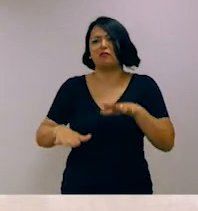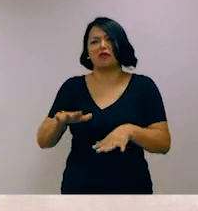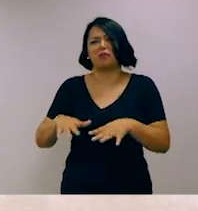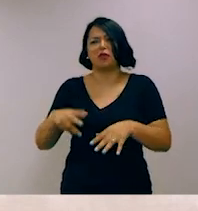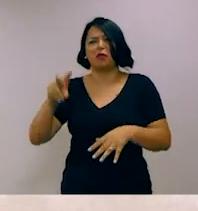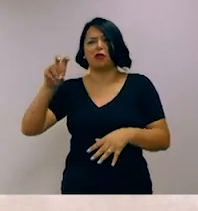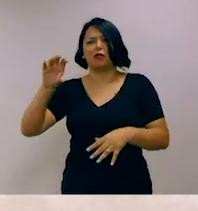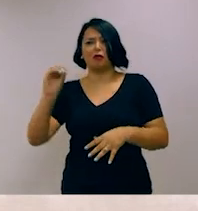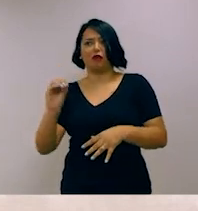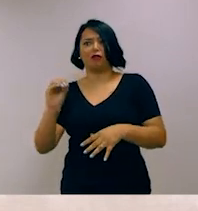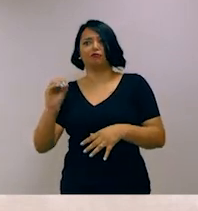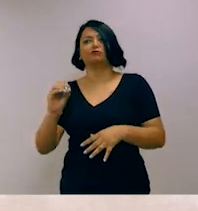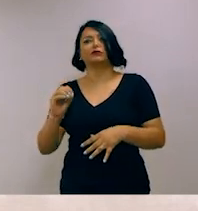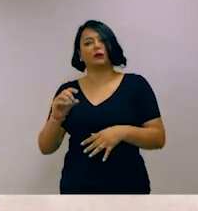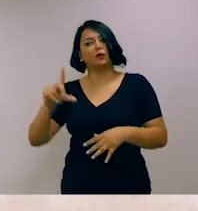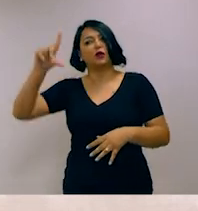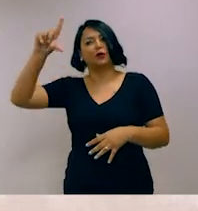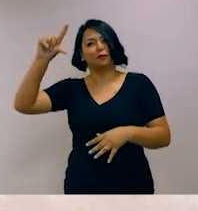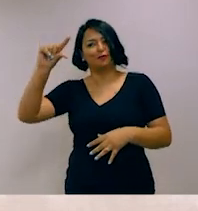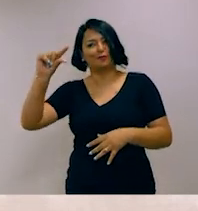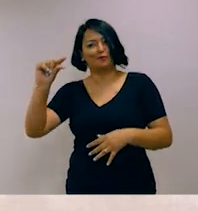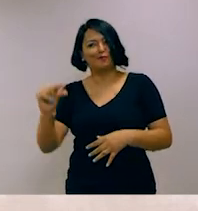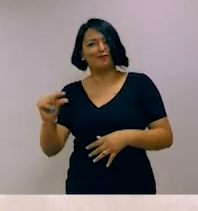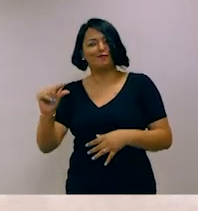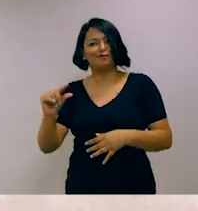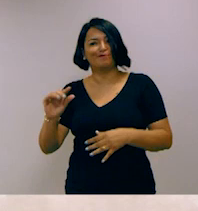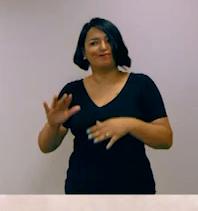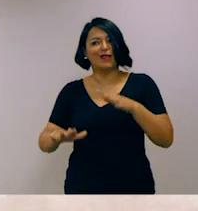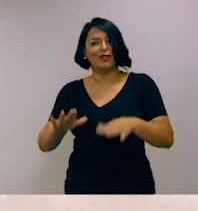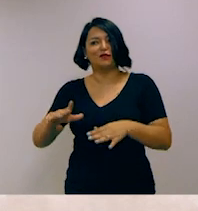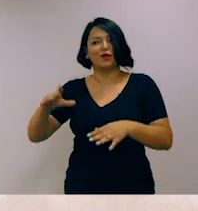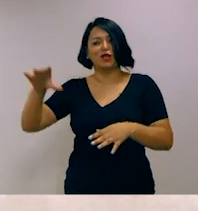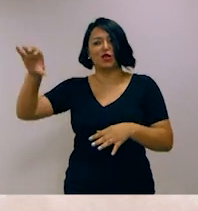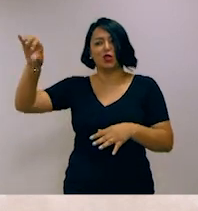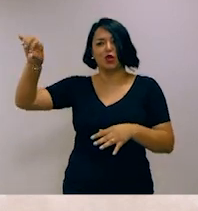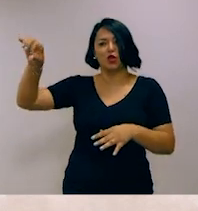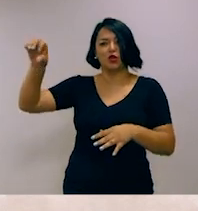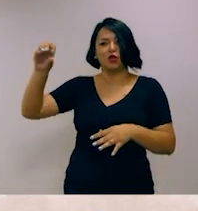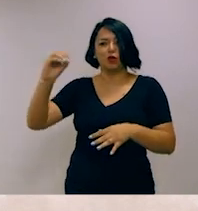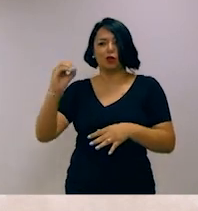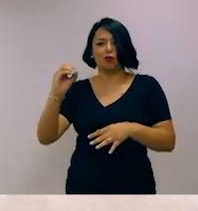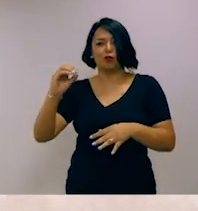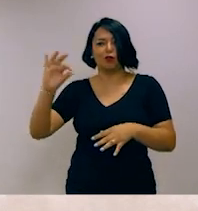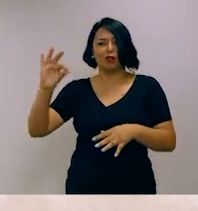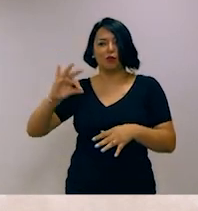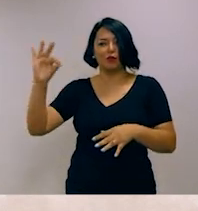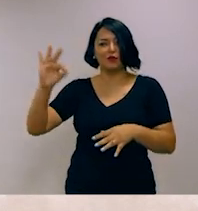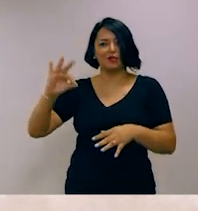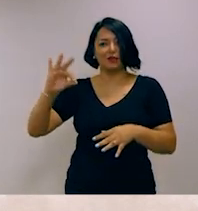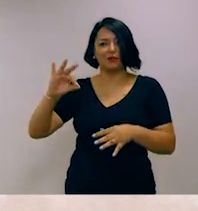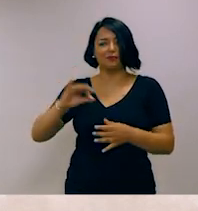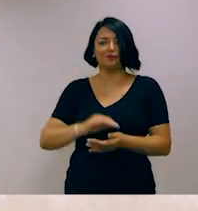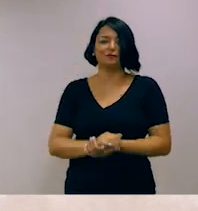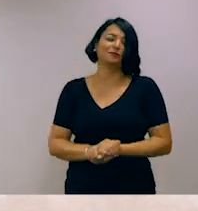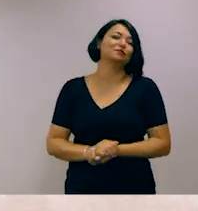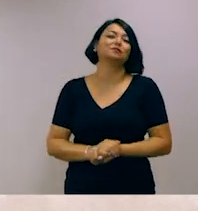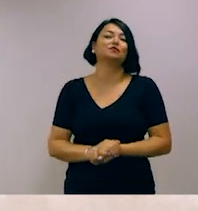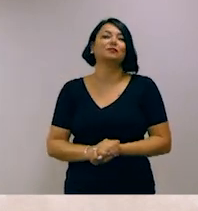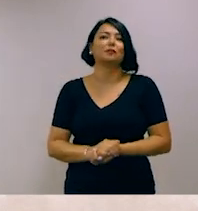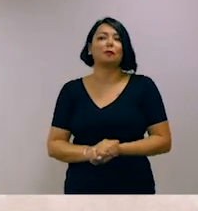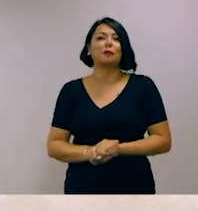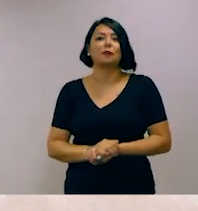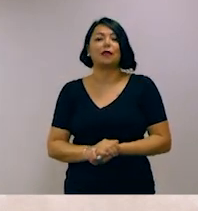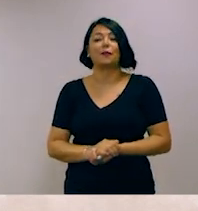rulings. And so there was a reduction of approximately 90%. And we hope